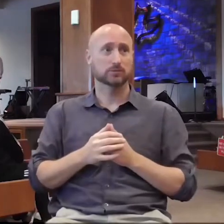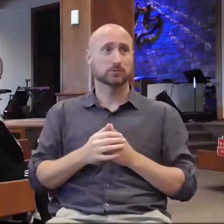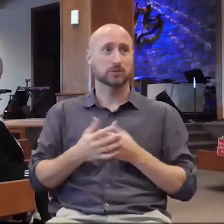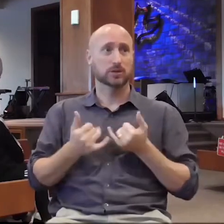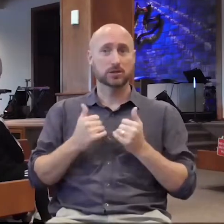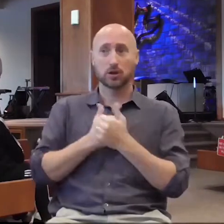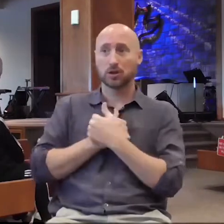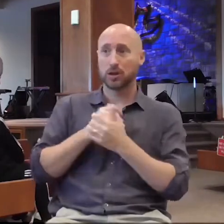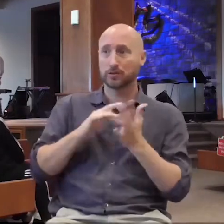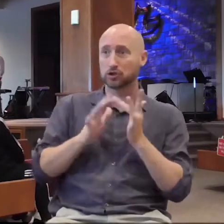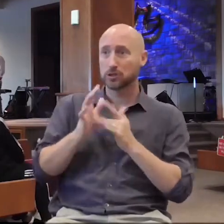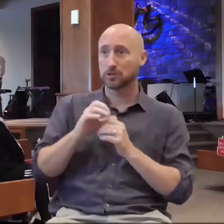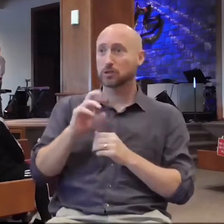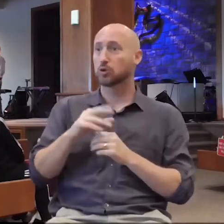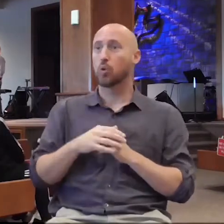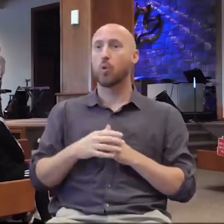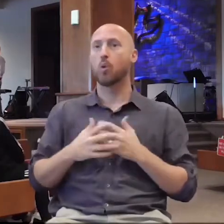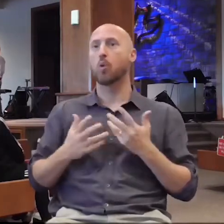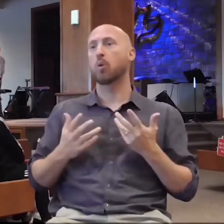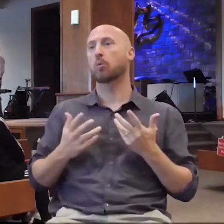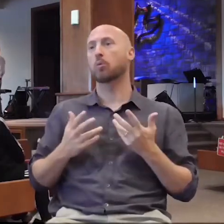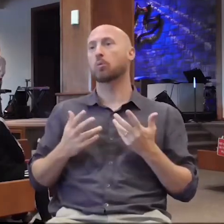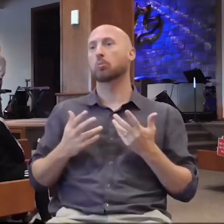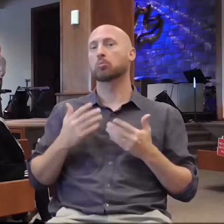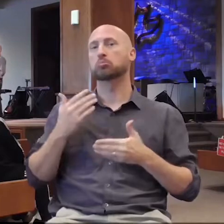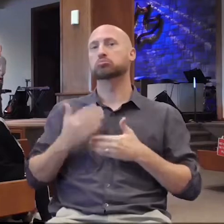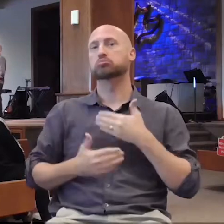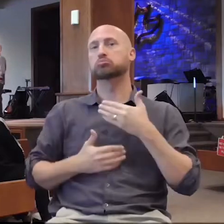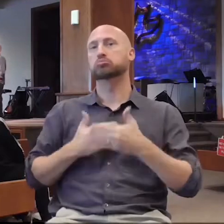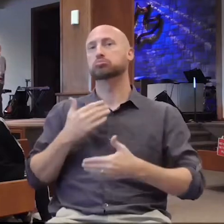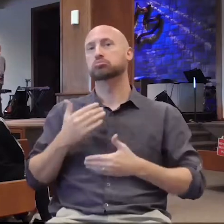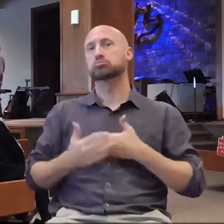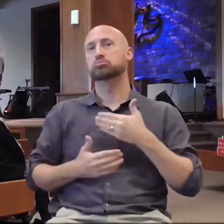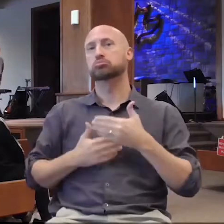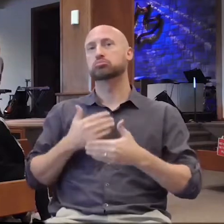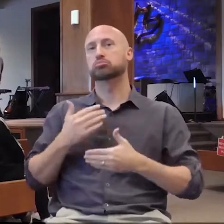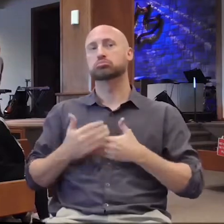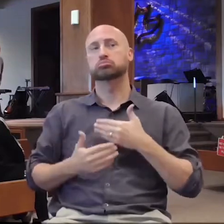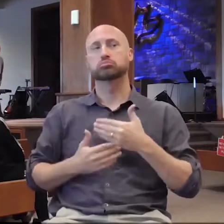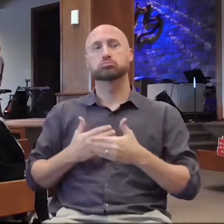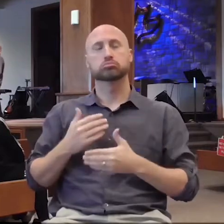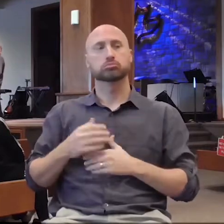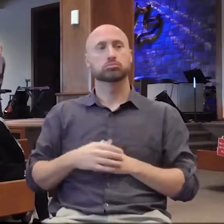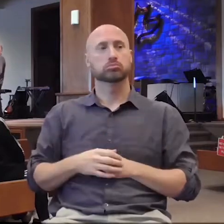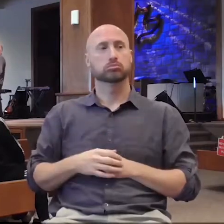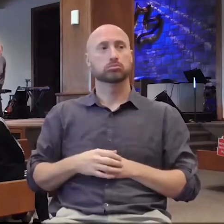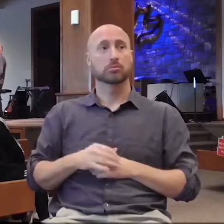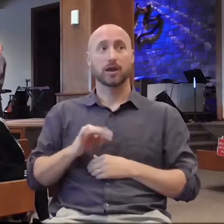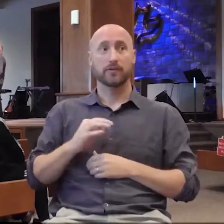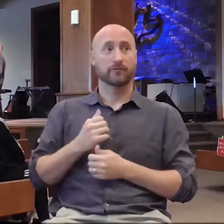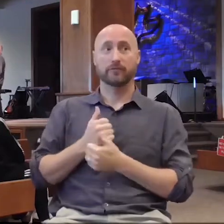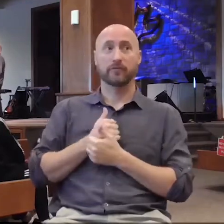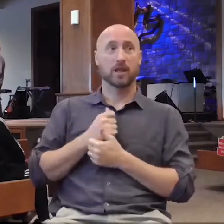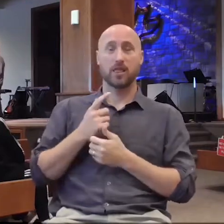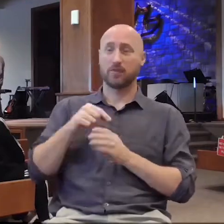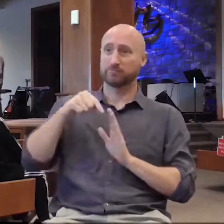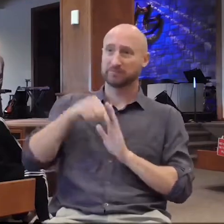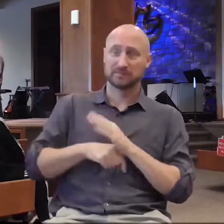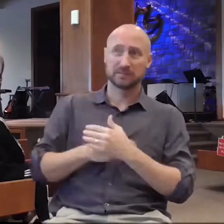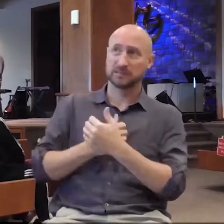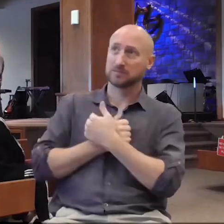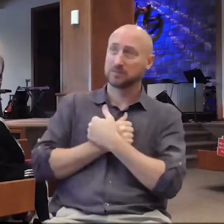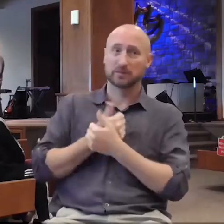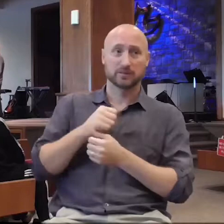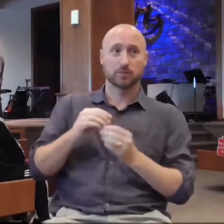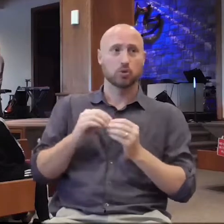you still contagious? And if not, you know what? I'd never drive you away. Just